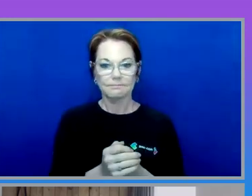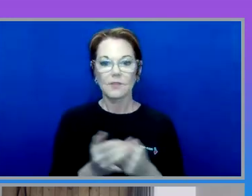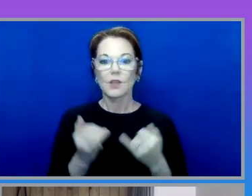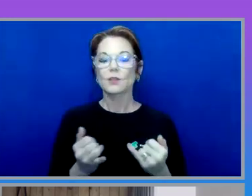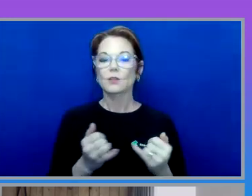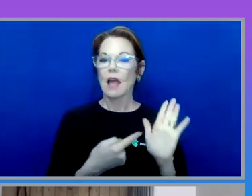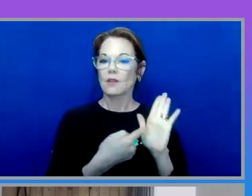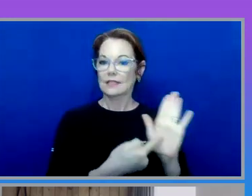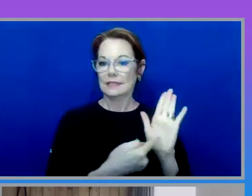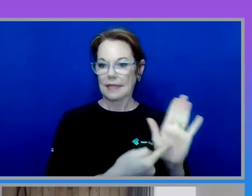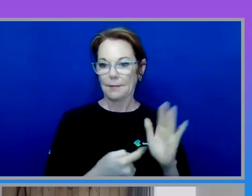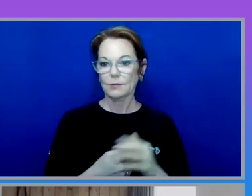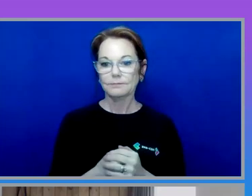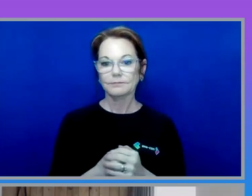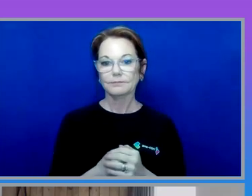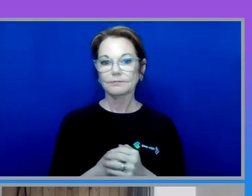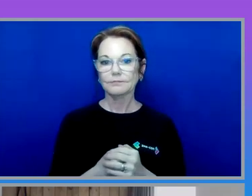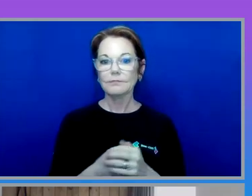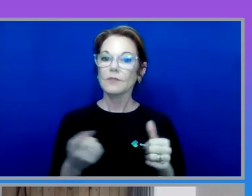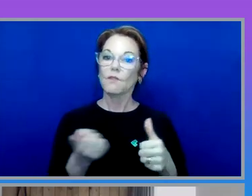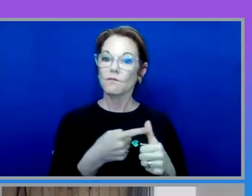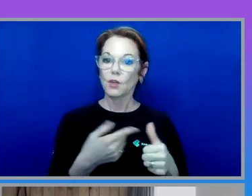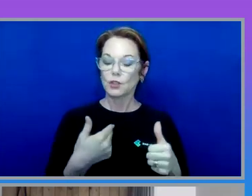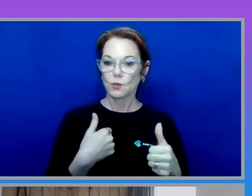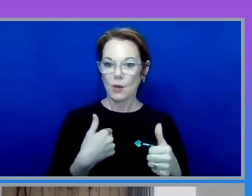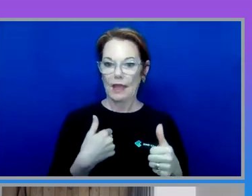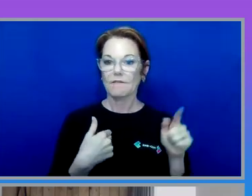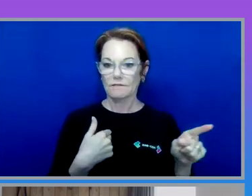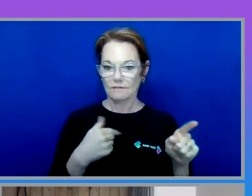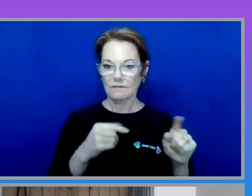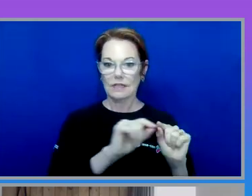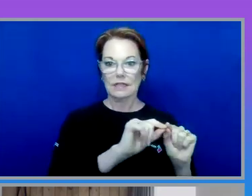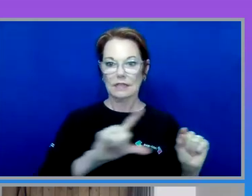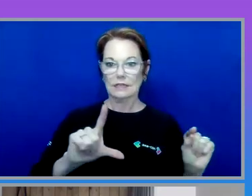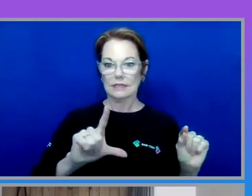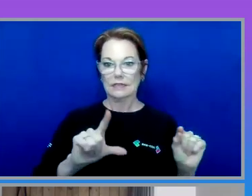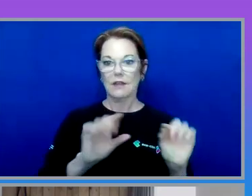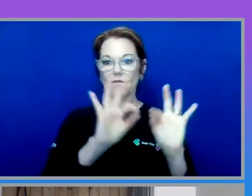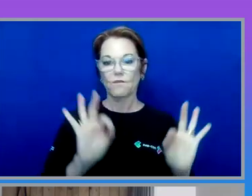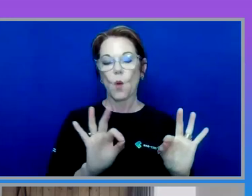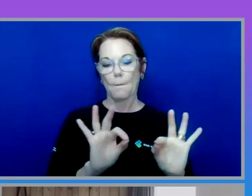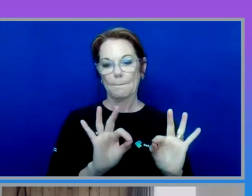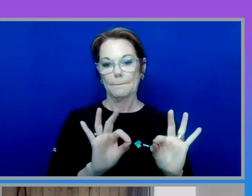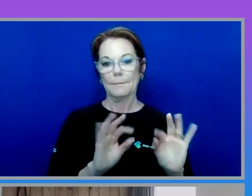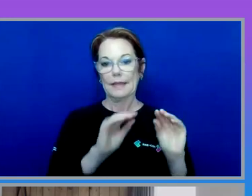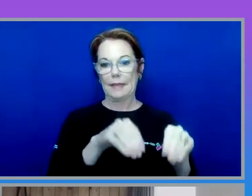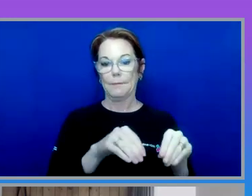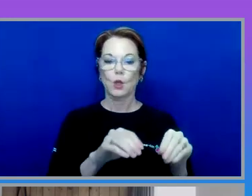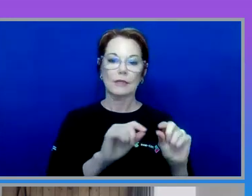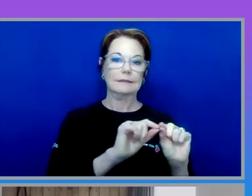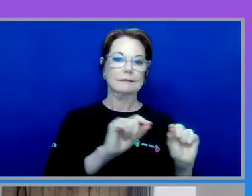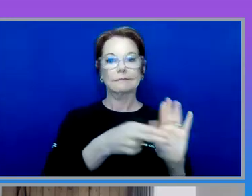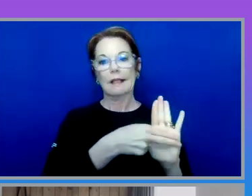some examples. First up, we have a form label with a form input with the label